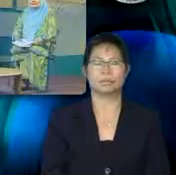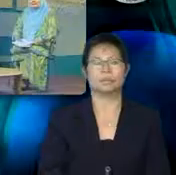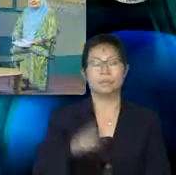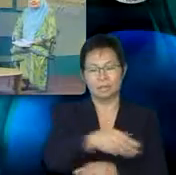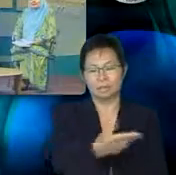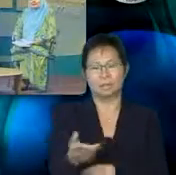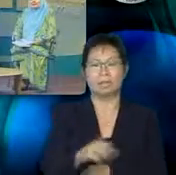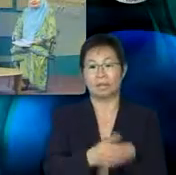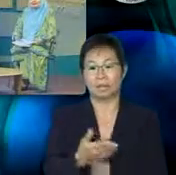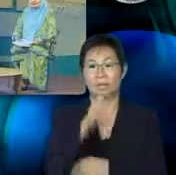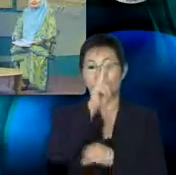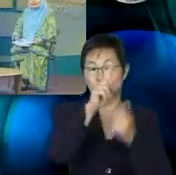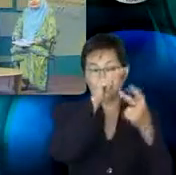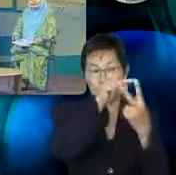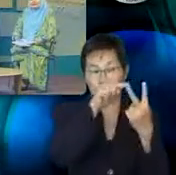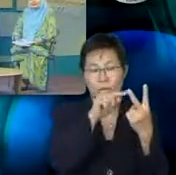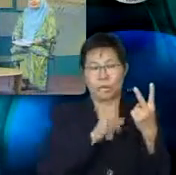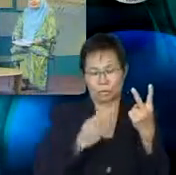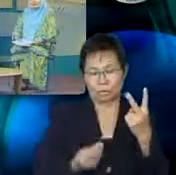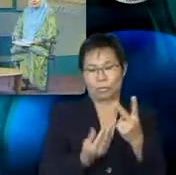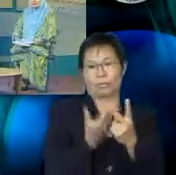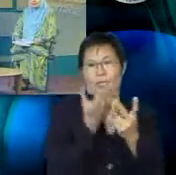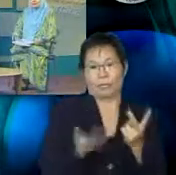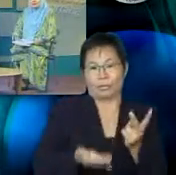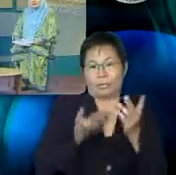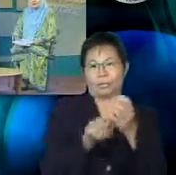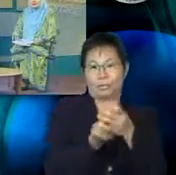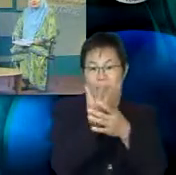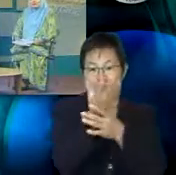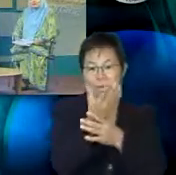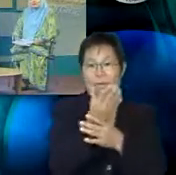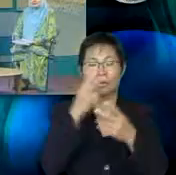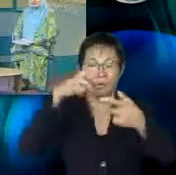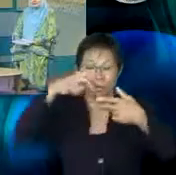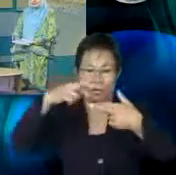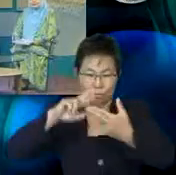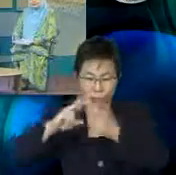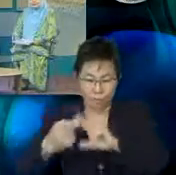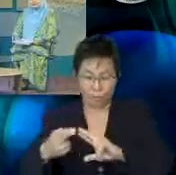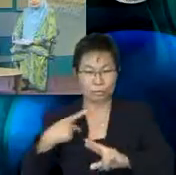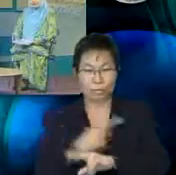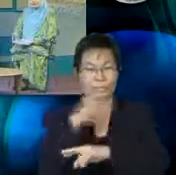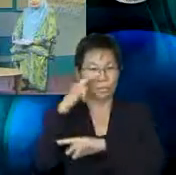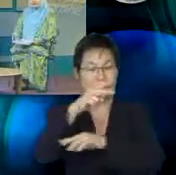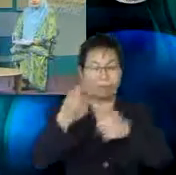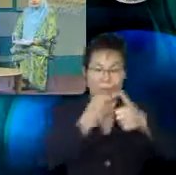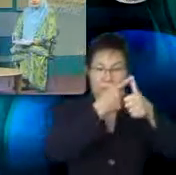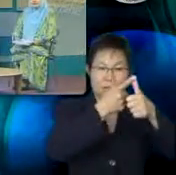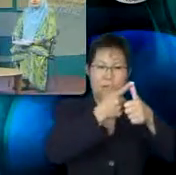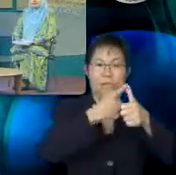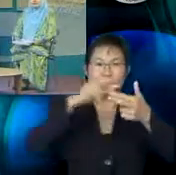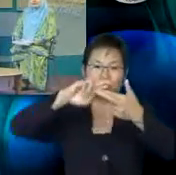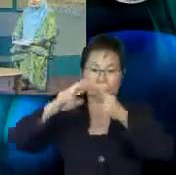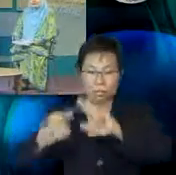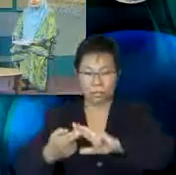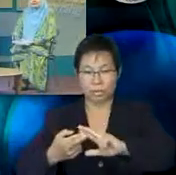There are two points I would like to raise in relation to what we have just seen. The first point is related to